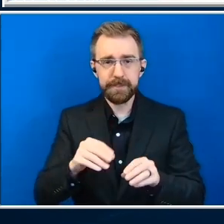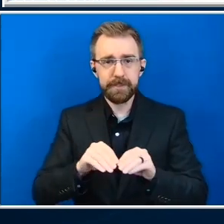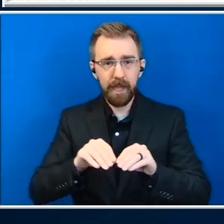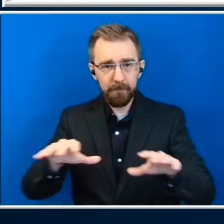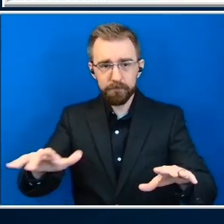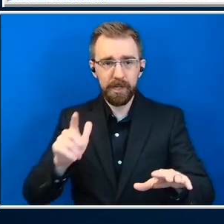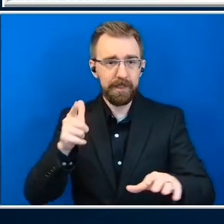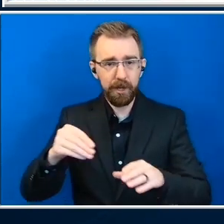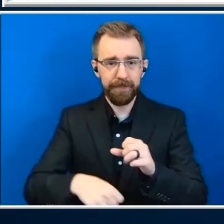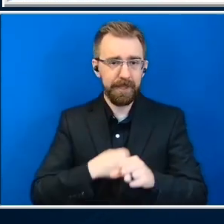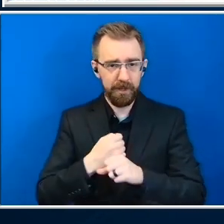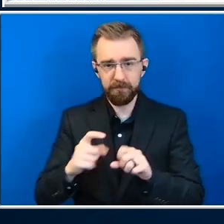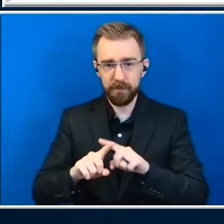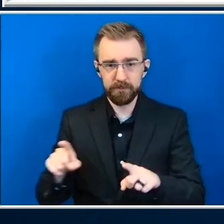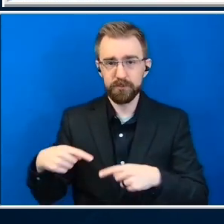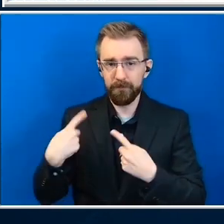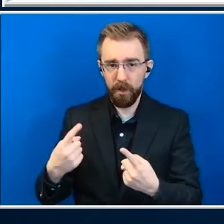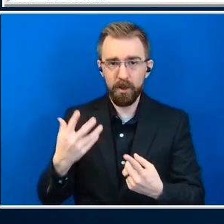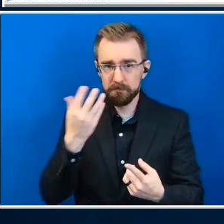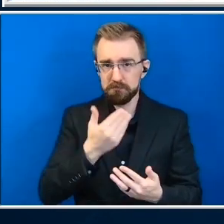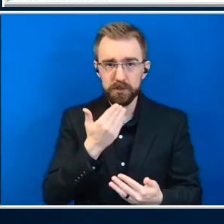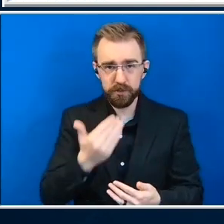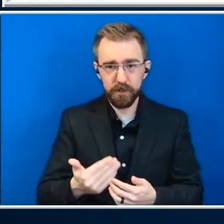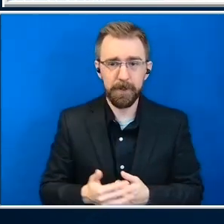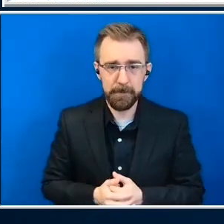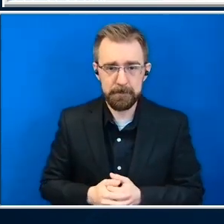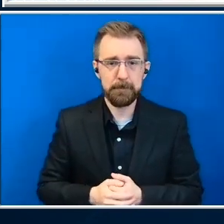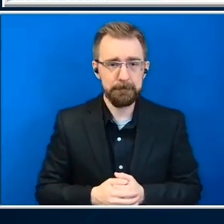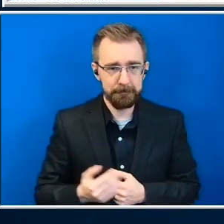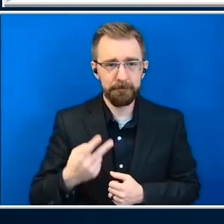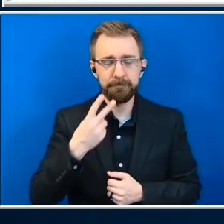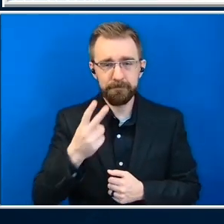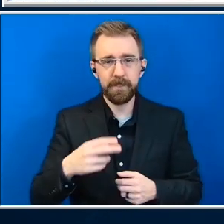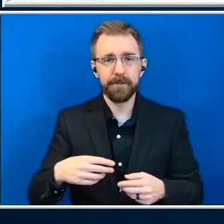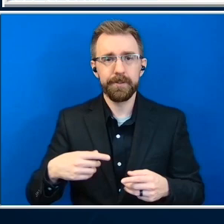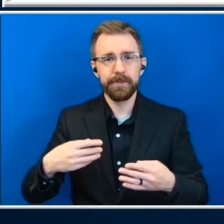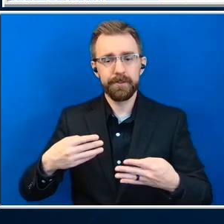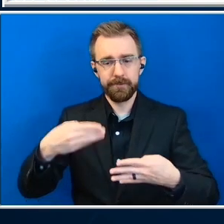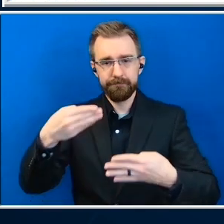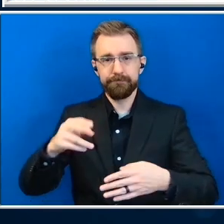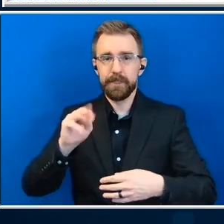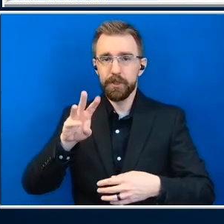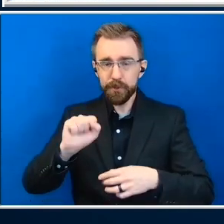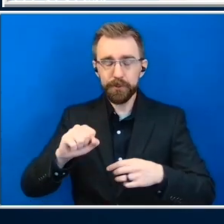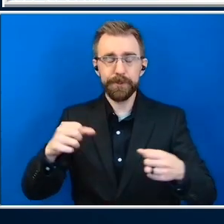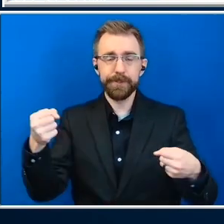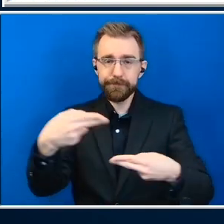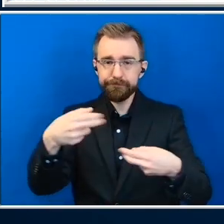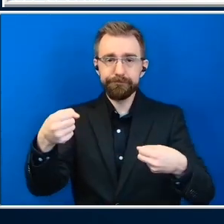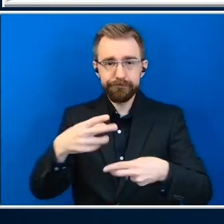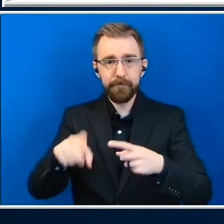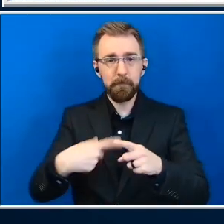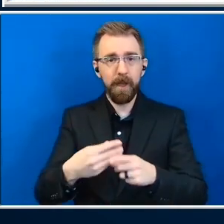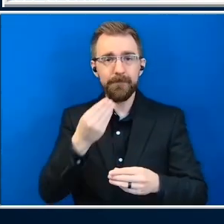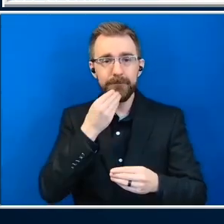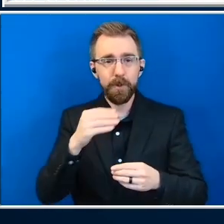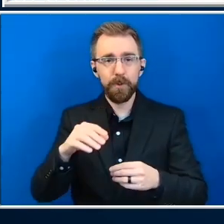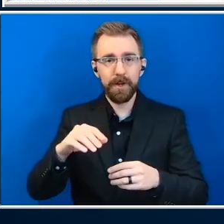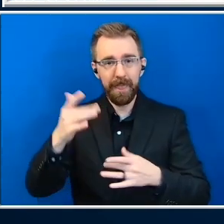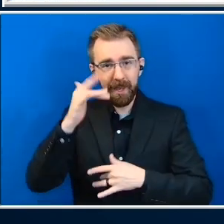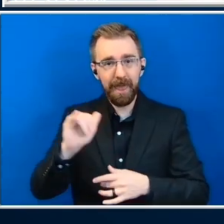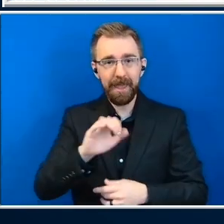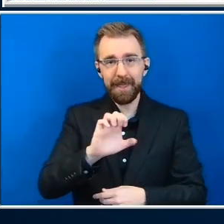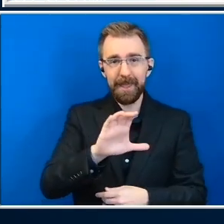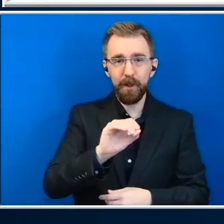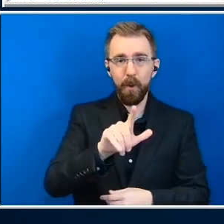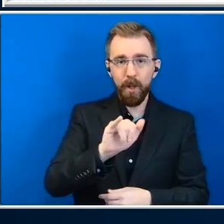yeah, pretty good. All right, we've seen headline after headline about outbreaks of foodborne illnesses like E. coli and Listeria. What do you think